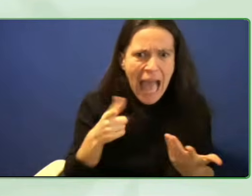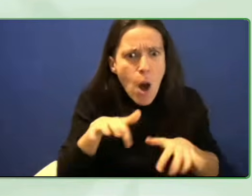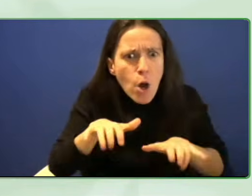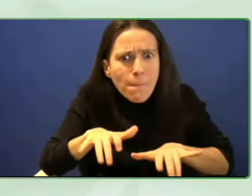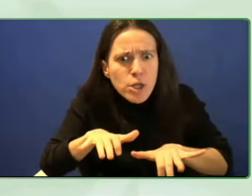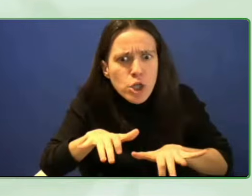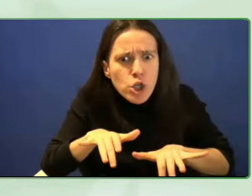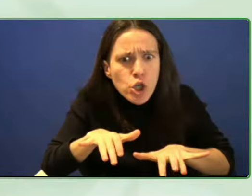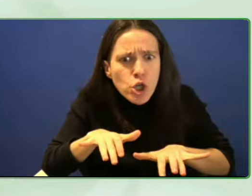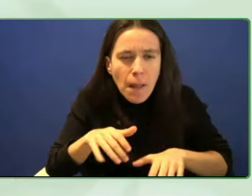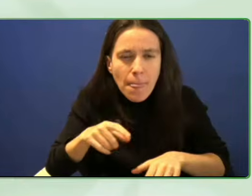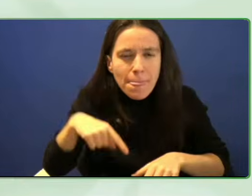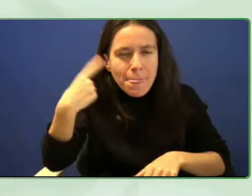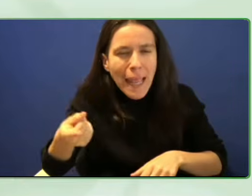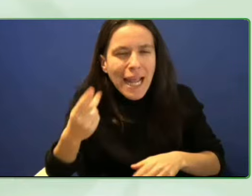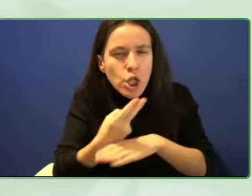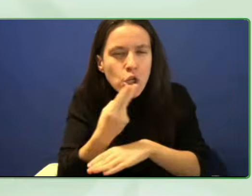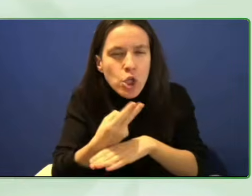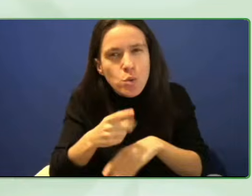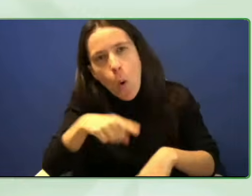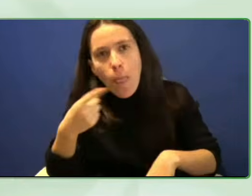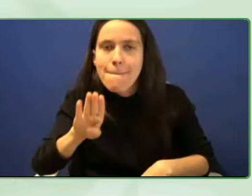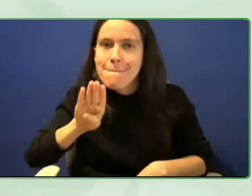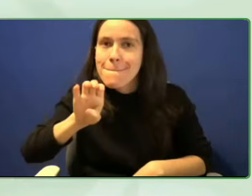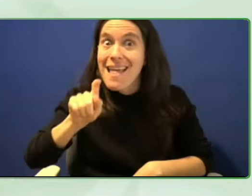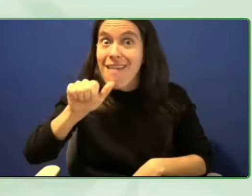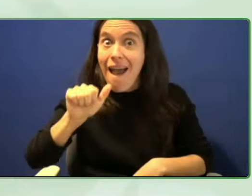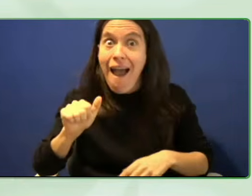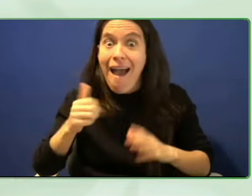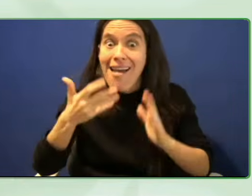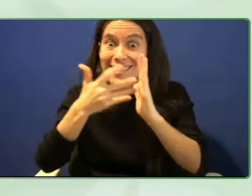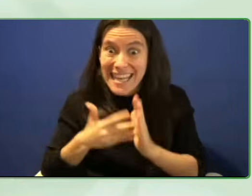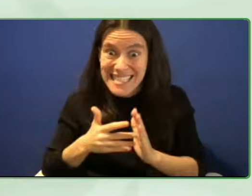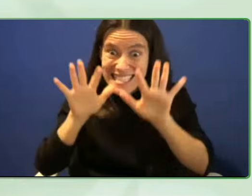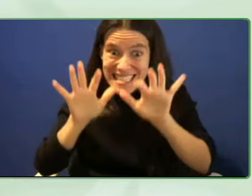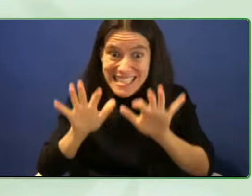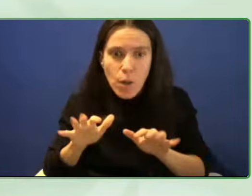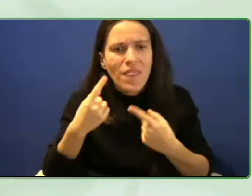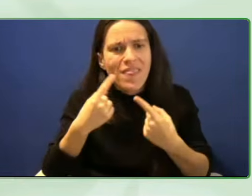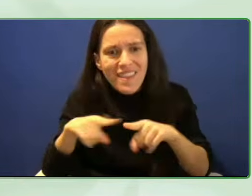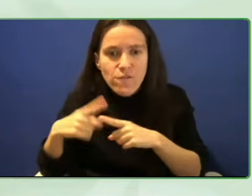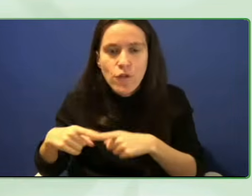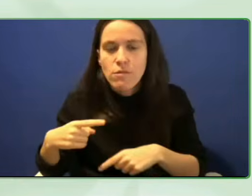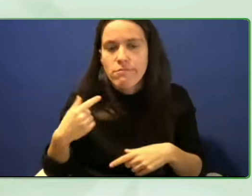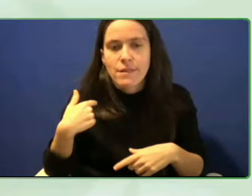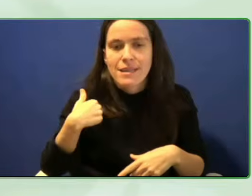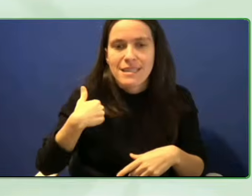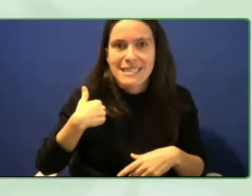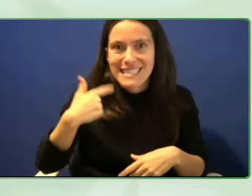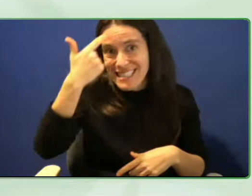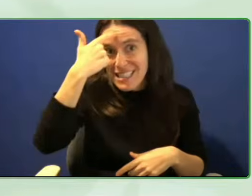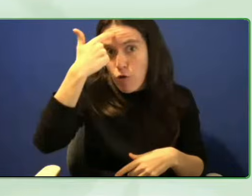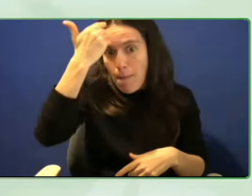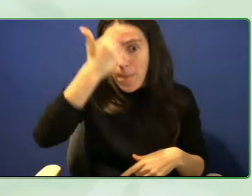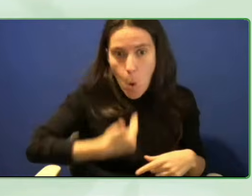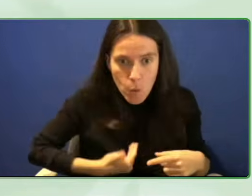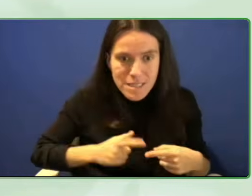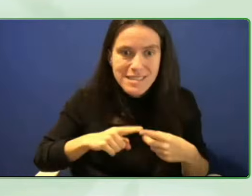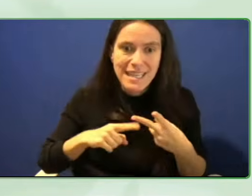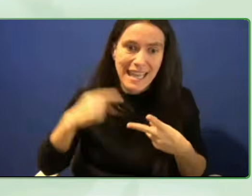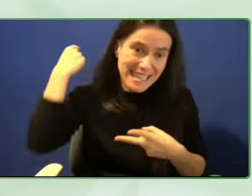a mixture of users, of individuals with spinal cord injuries, cerebral palsy, motor neuron or